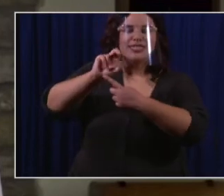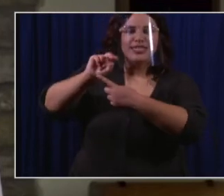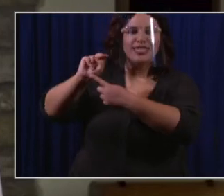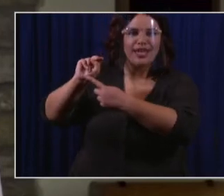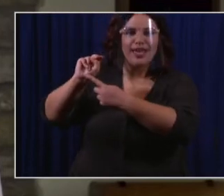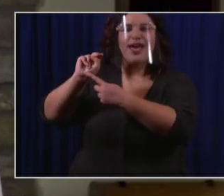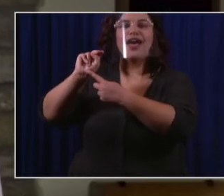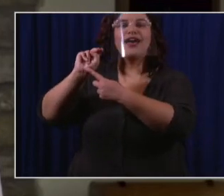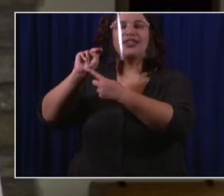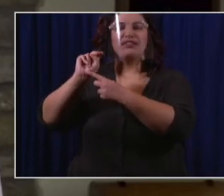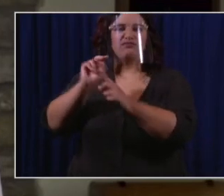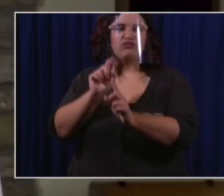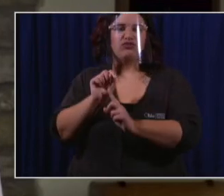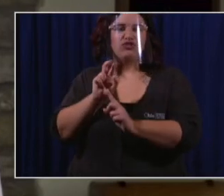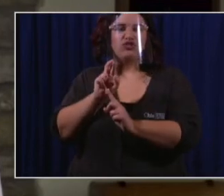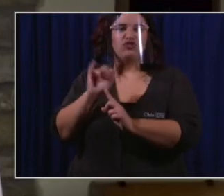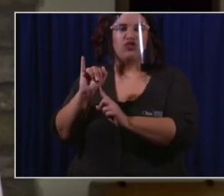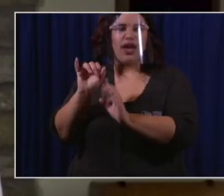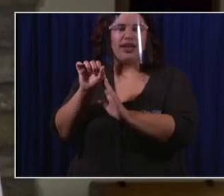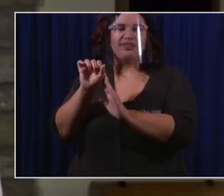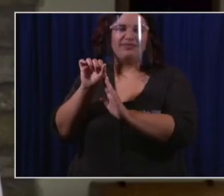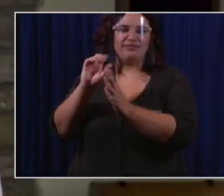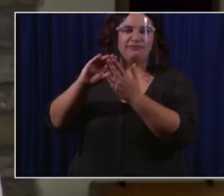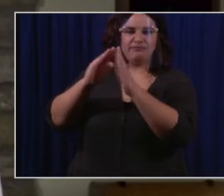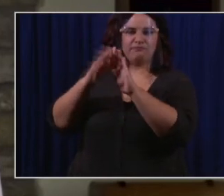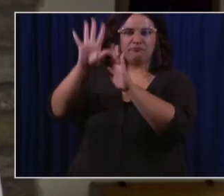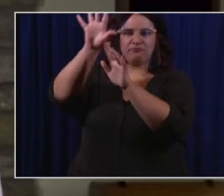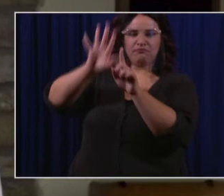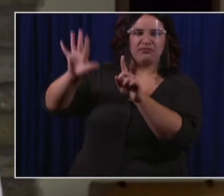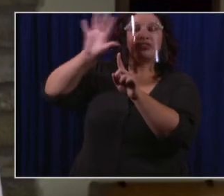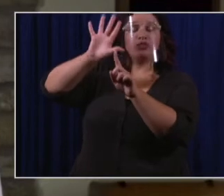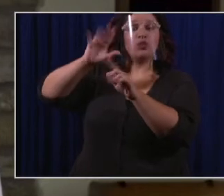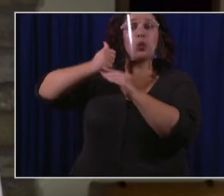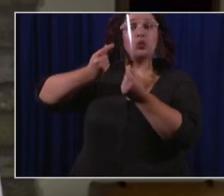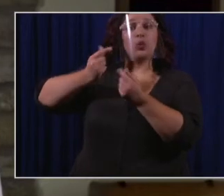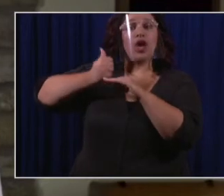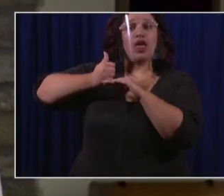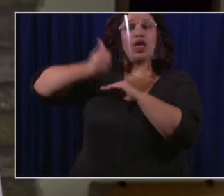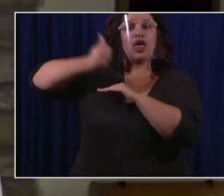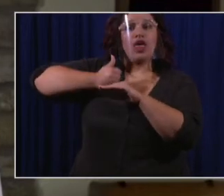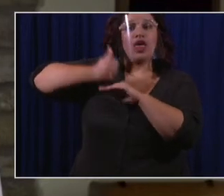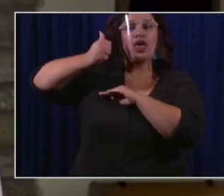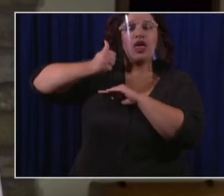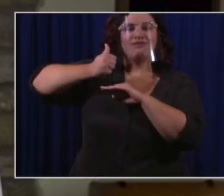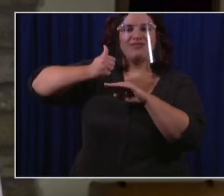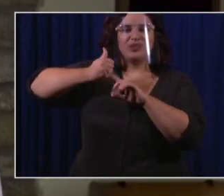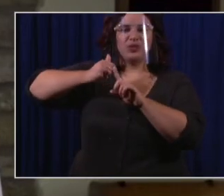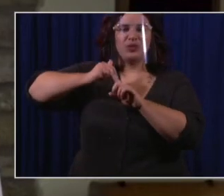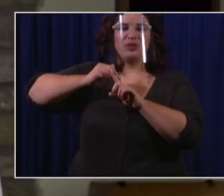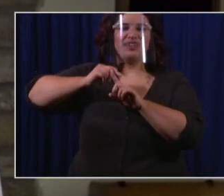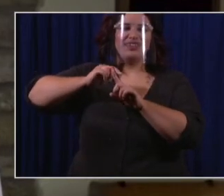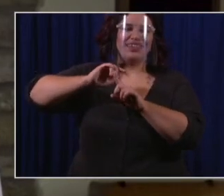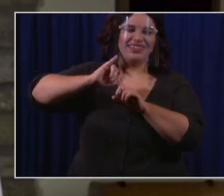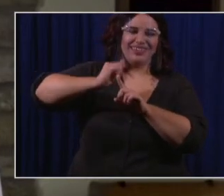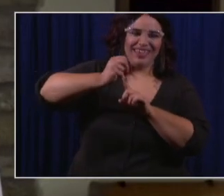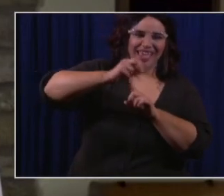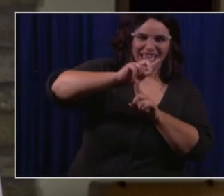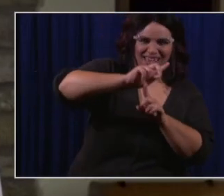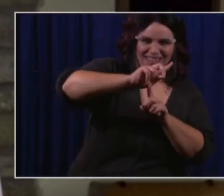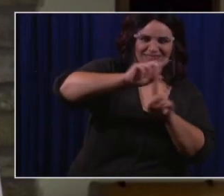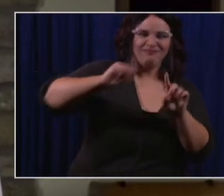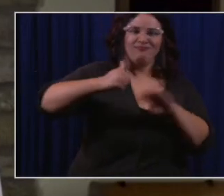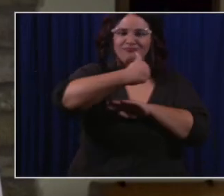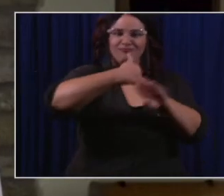for work every day. Yesterday, the Ohio Department of Health put out an advisory asking Ohioans to